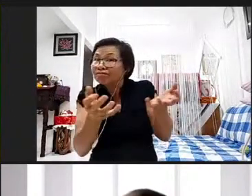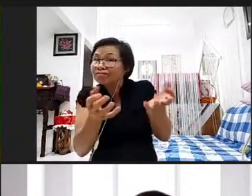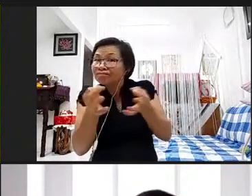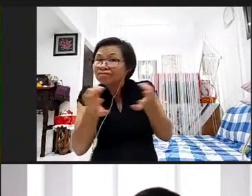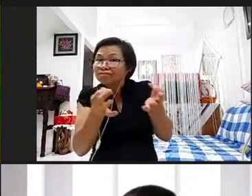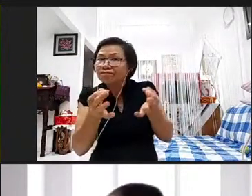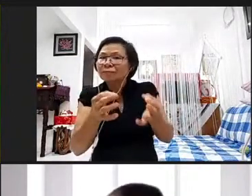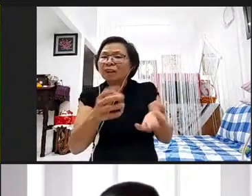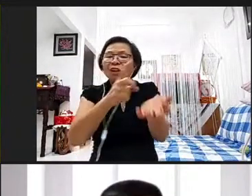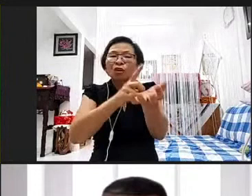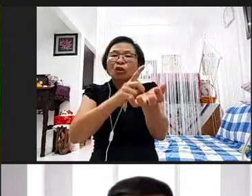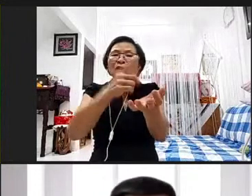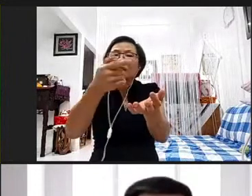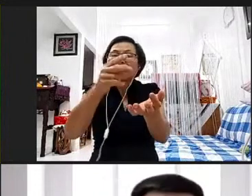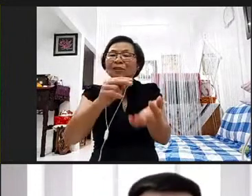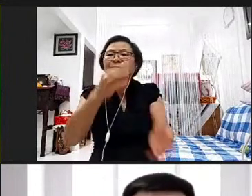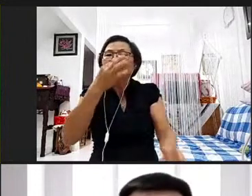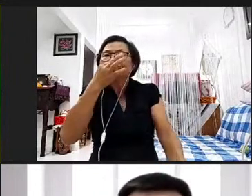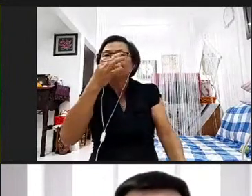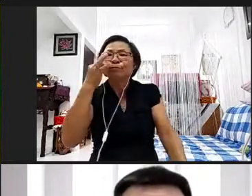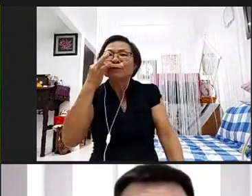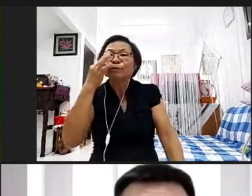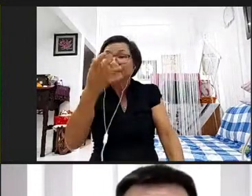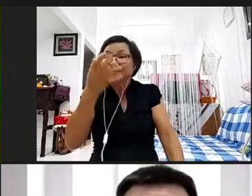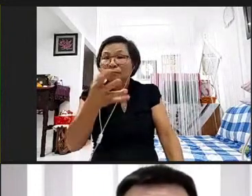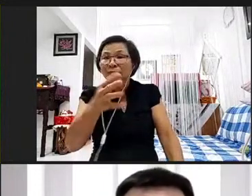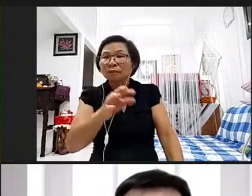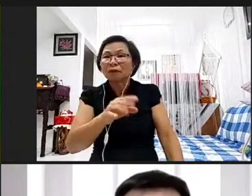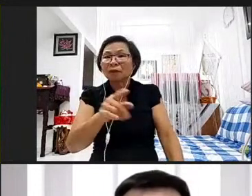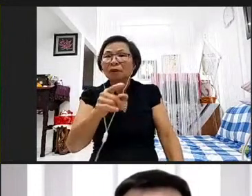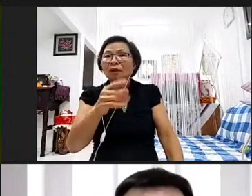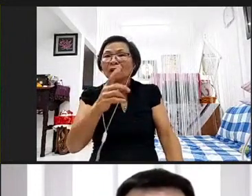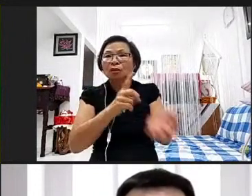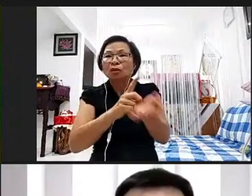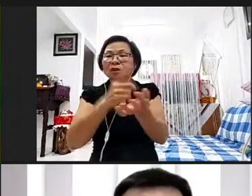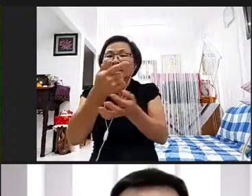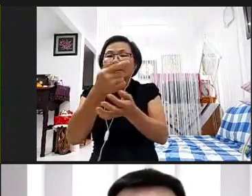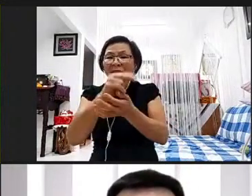Dr. Gan, you are mute, Dr. Gan. In case you're speaking, Dr. Gan, you're mute.